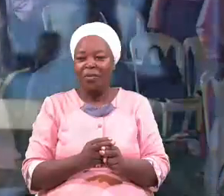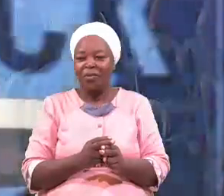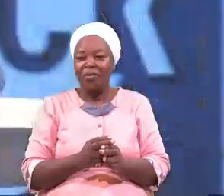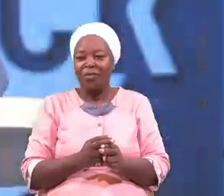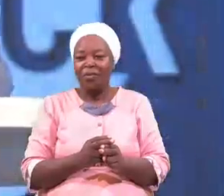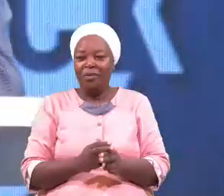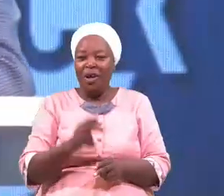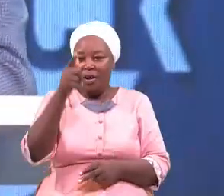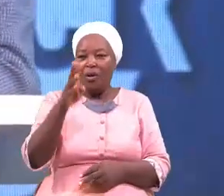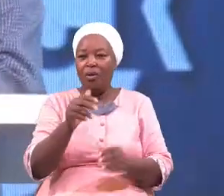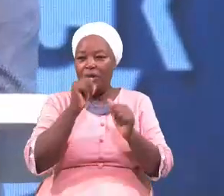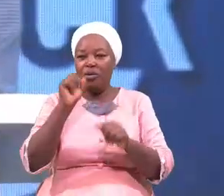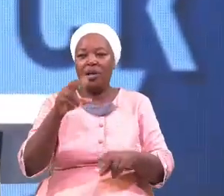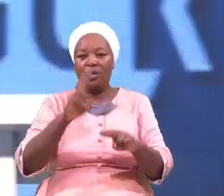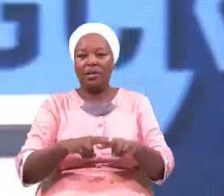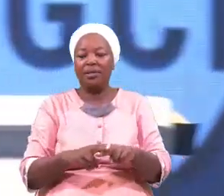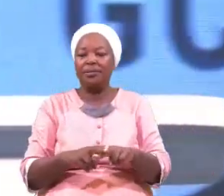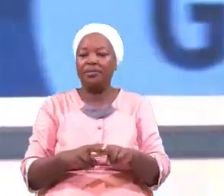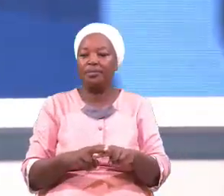God bless you. You can sit down.